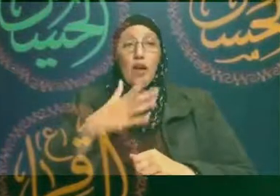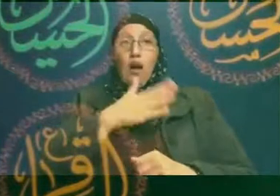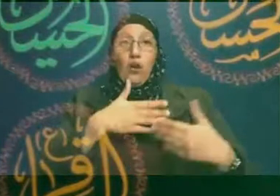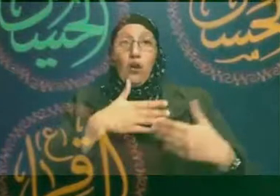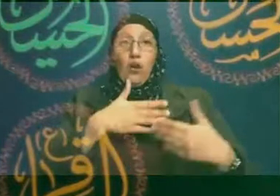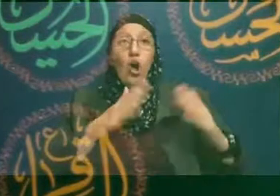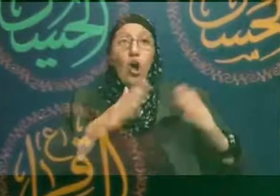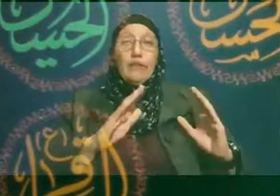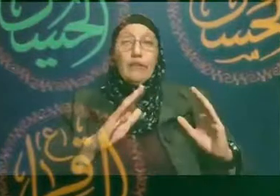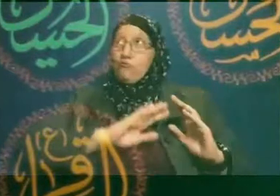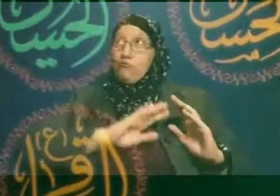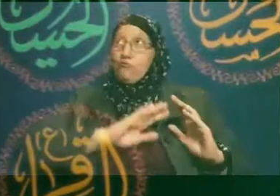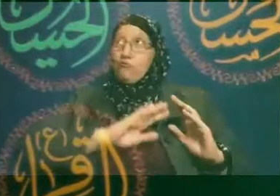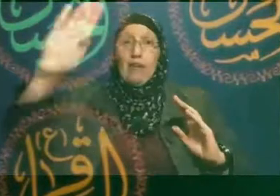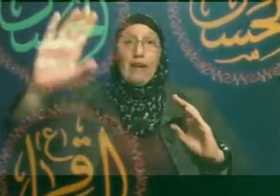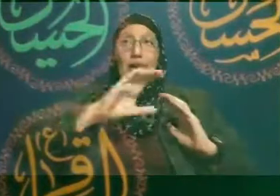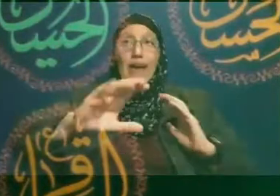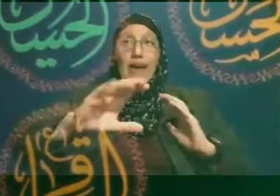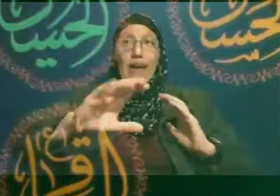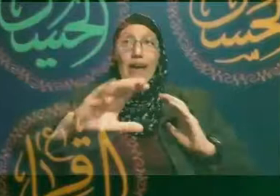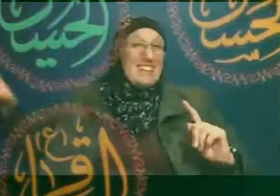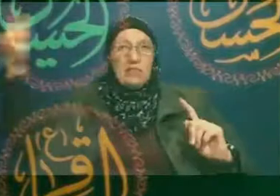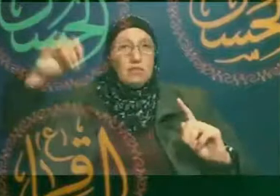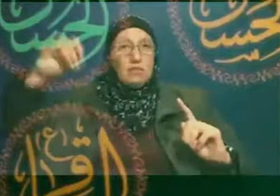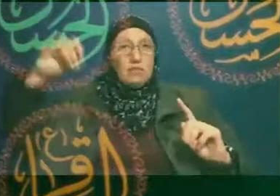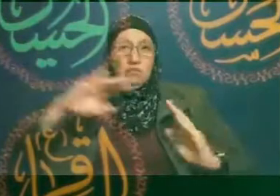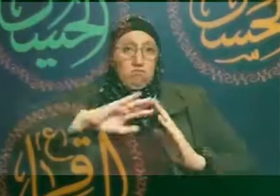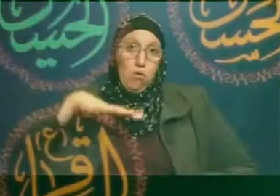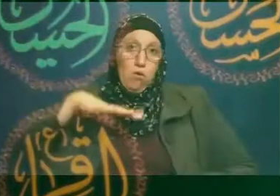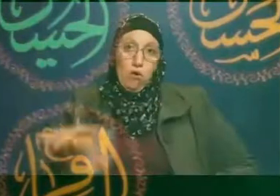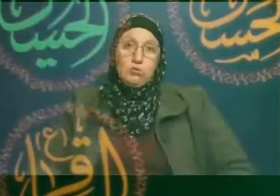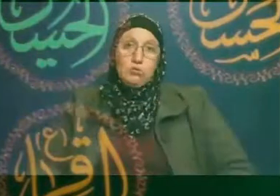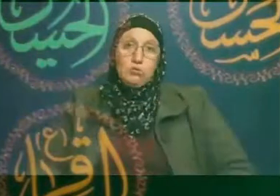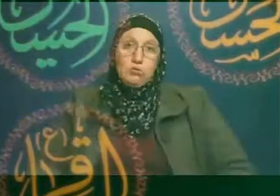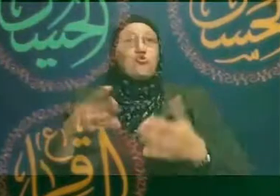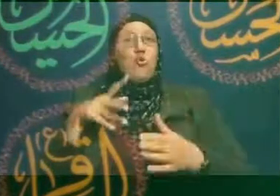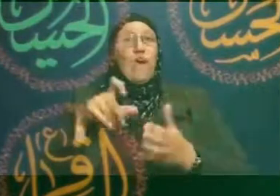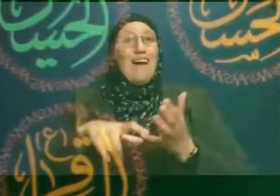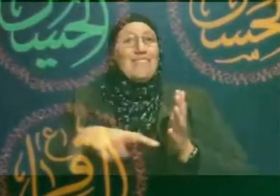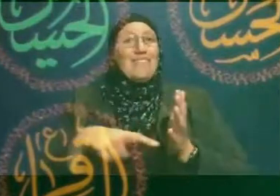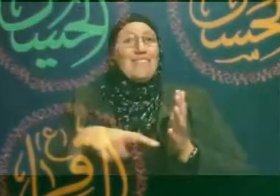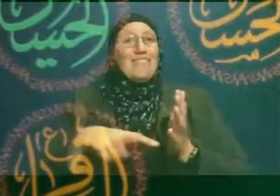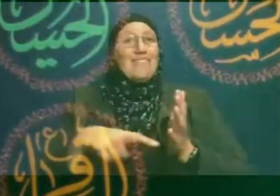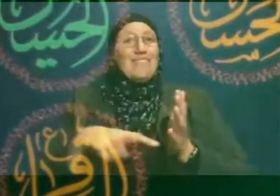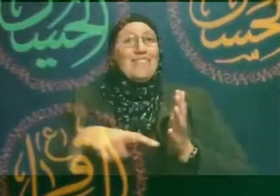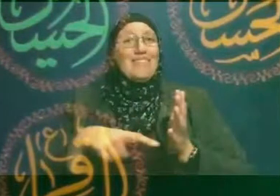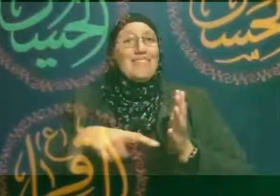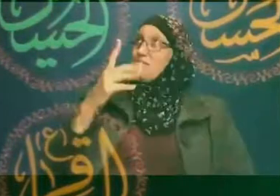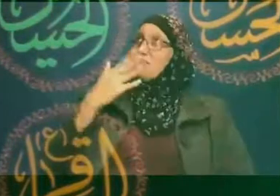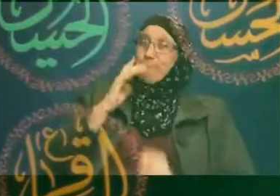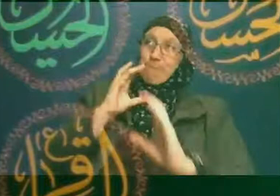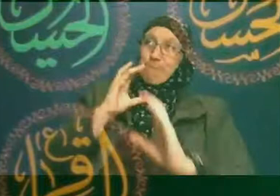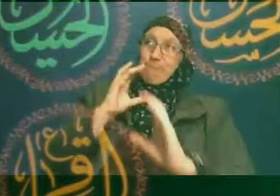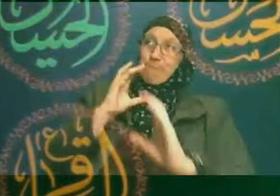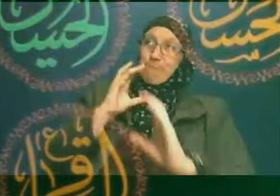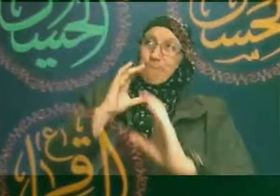to me. Just get to know me directly, directly. And the dua has this power of getting to